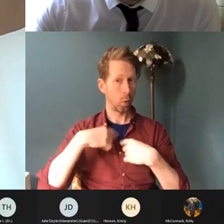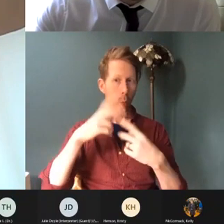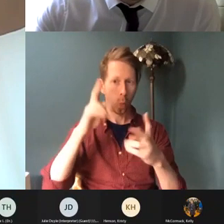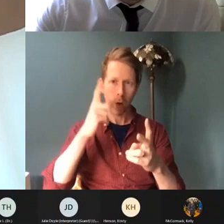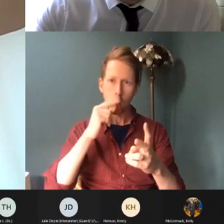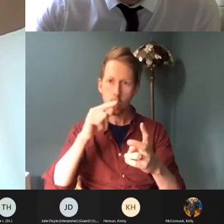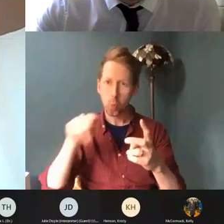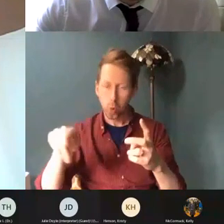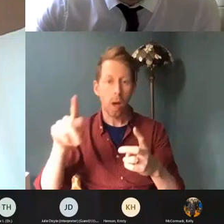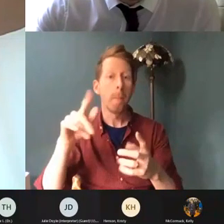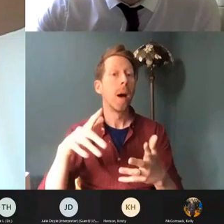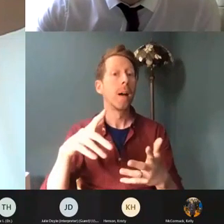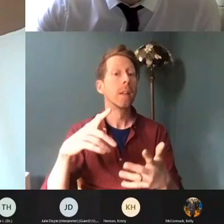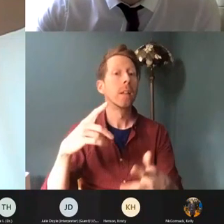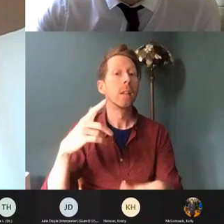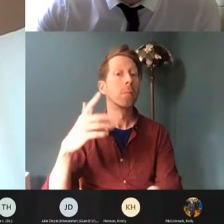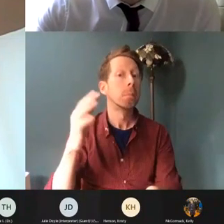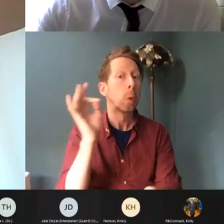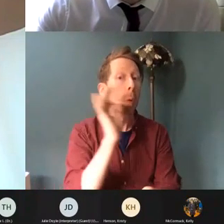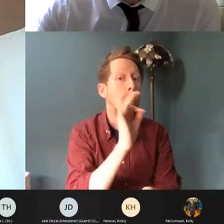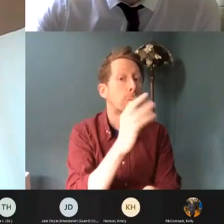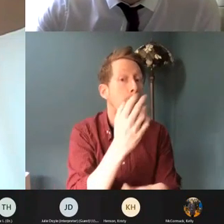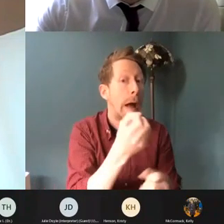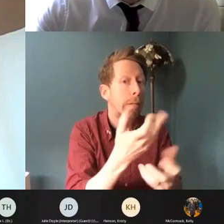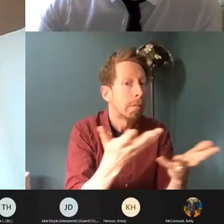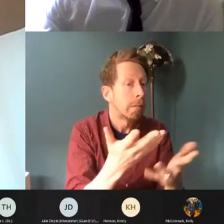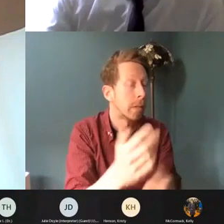identify you, but any questions from anybody?